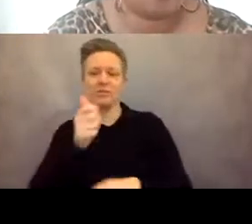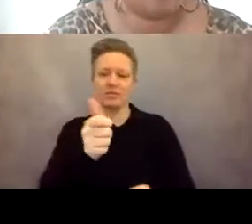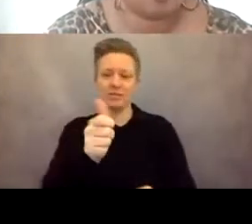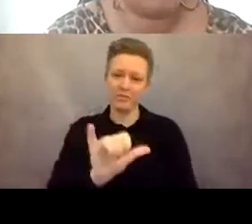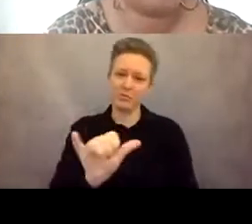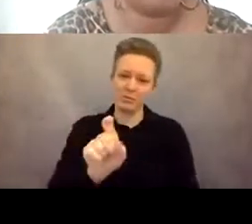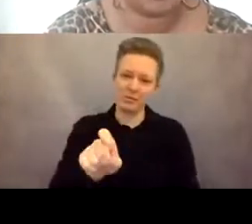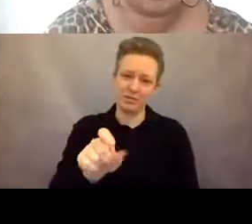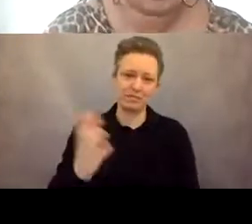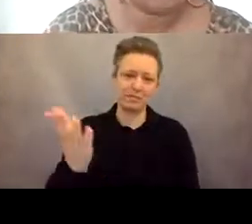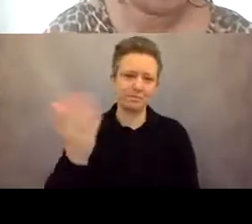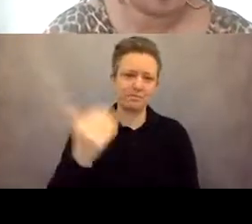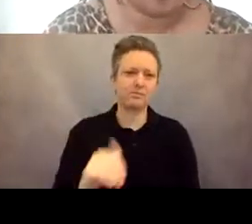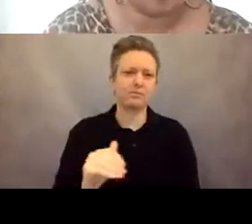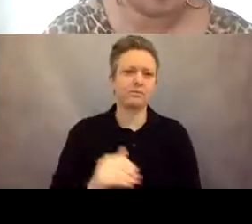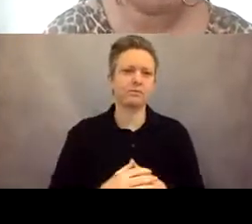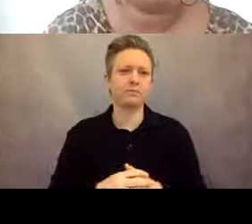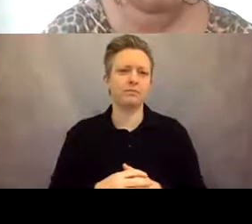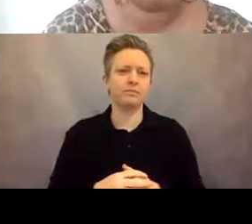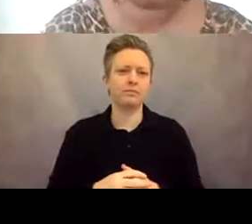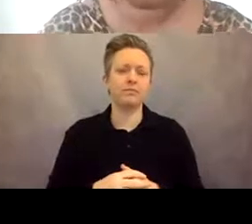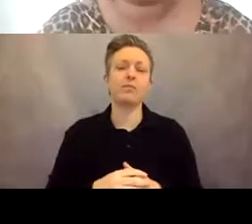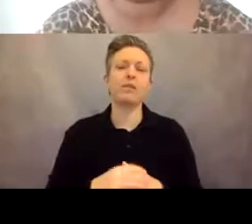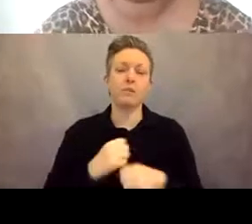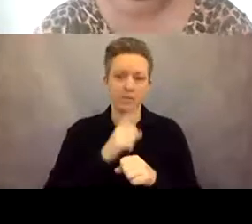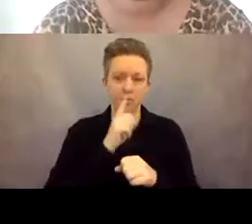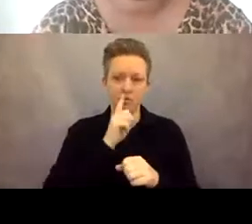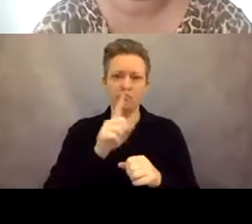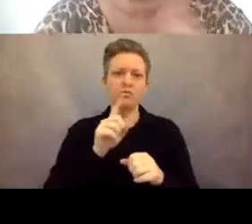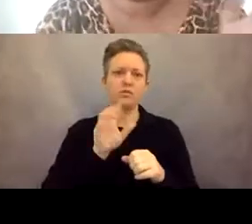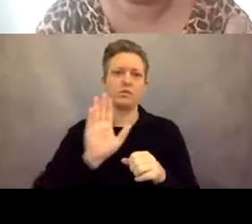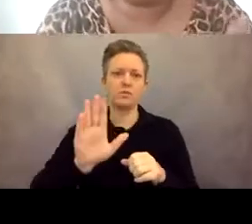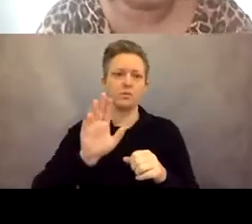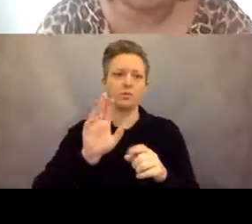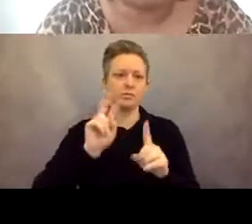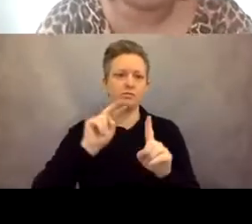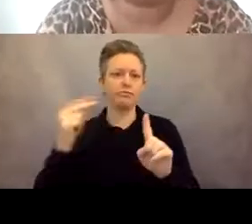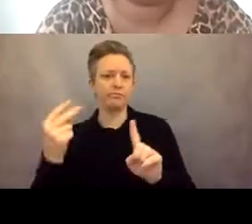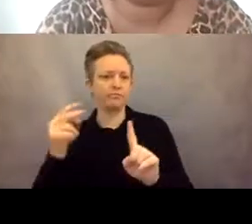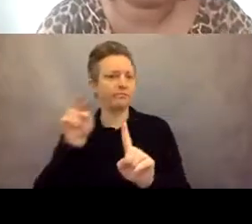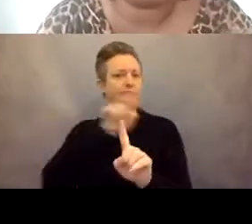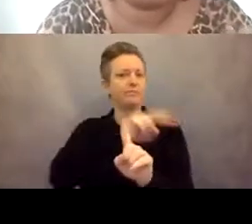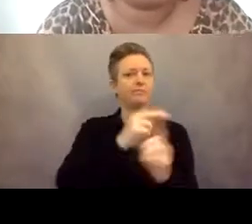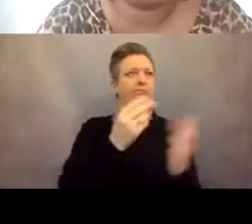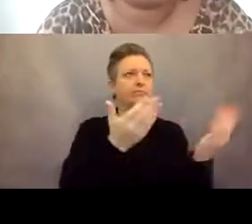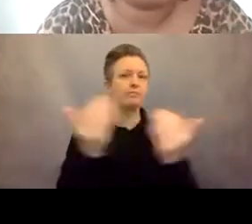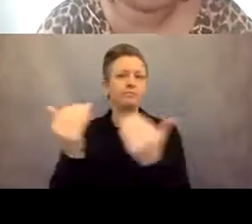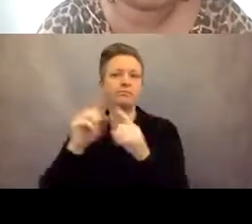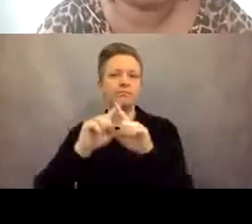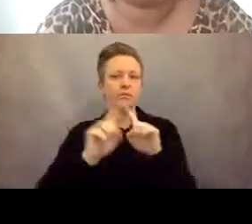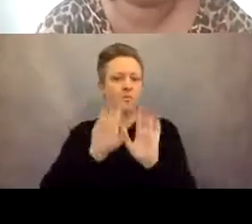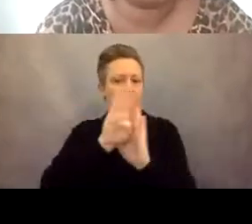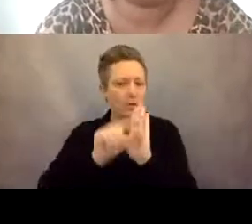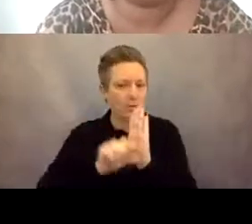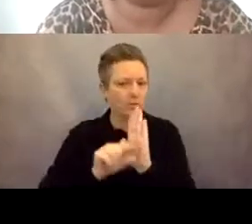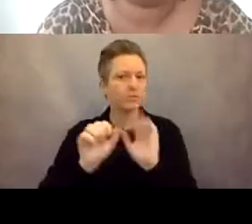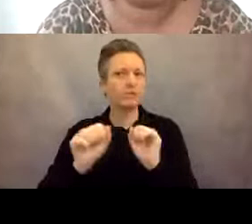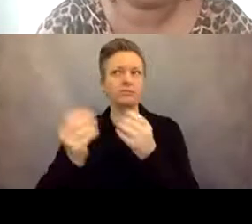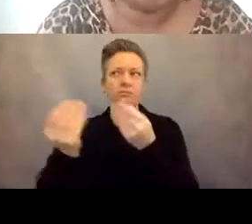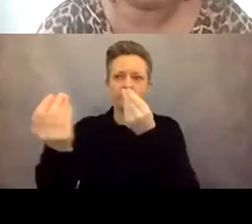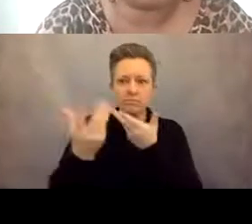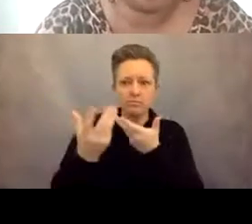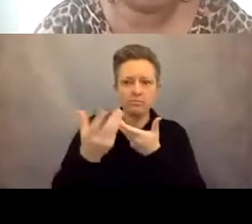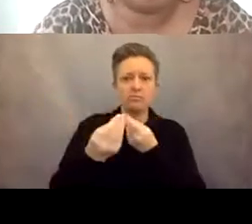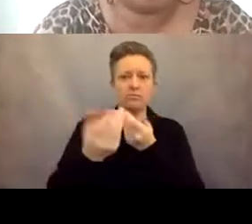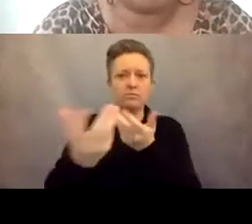with folks who aren't just in the field with you. Make sure you're talking to folks from different backgrounds who can give you different perspectives and sort of